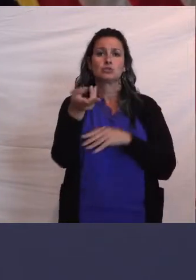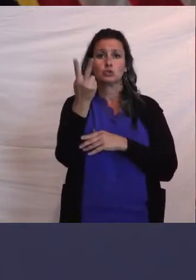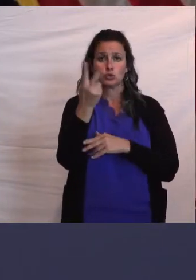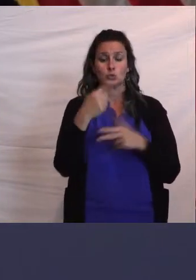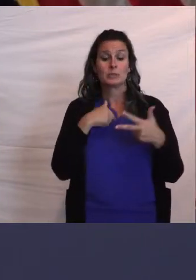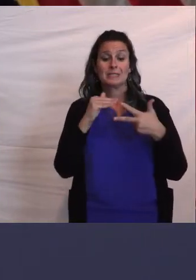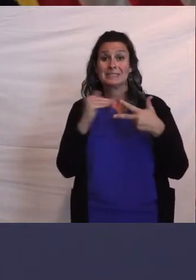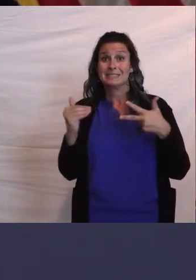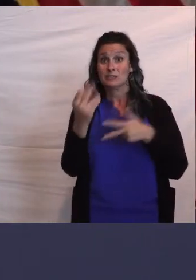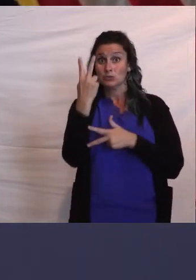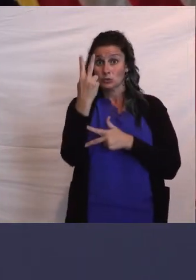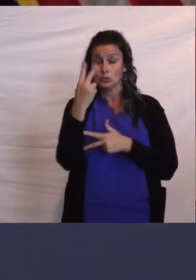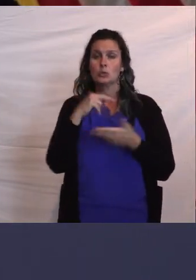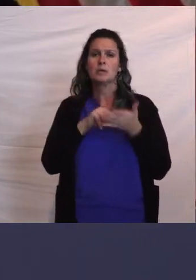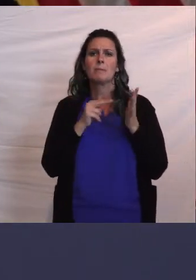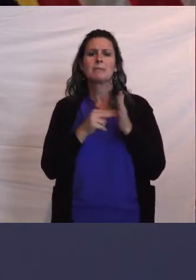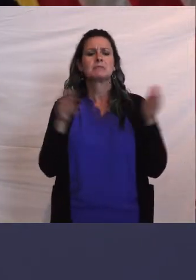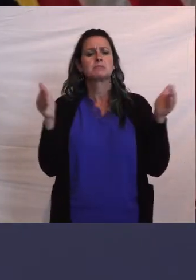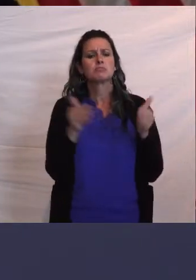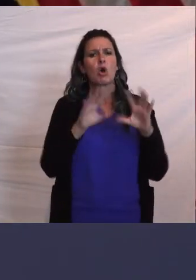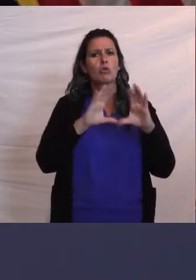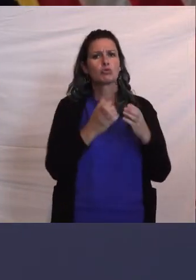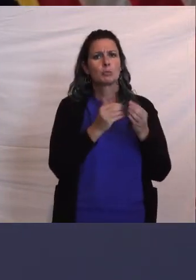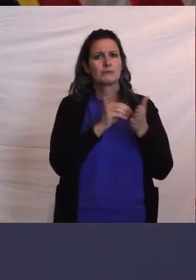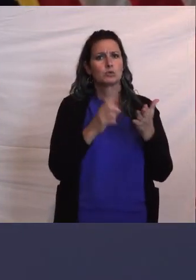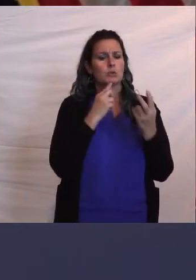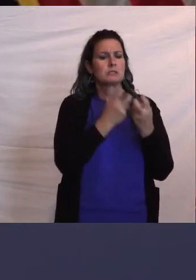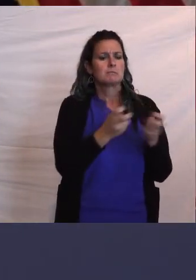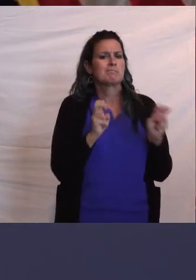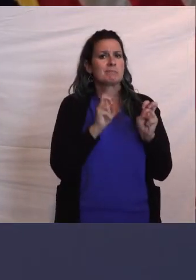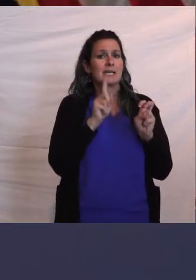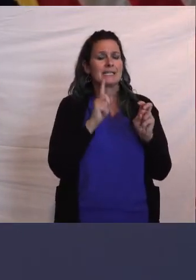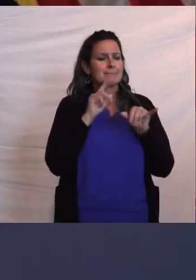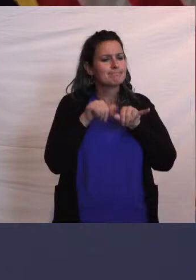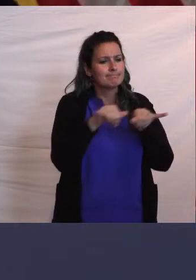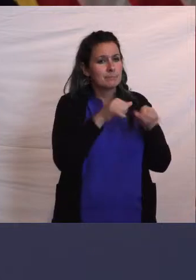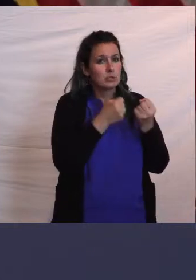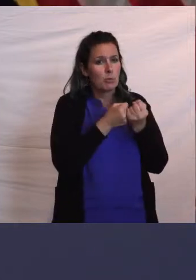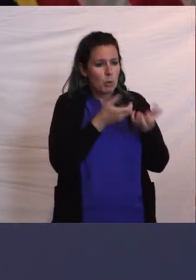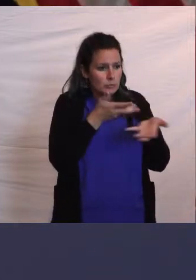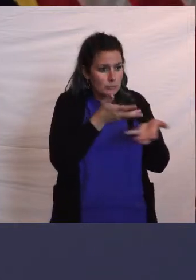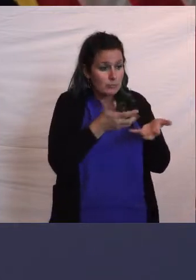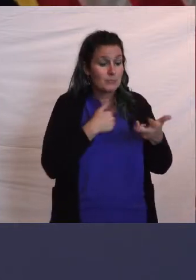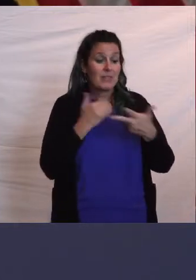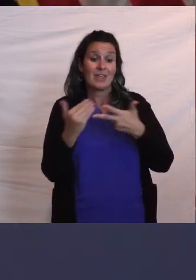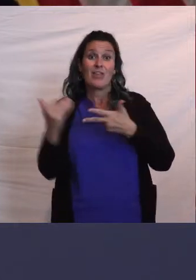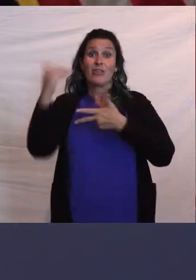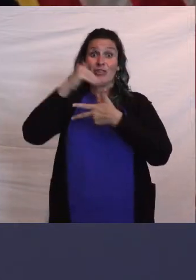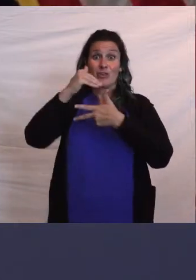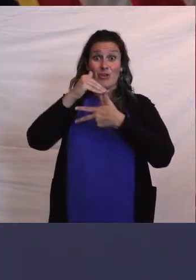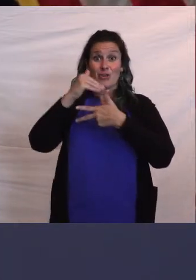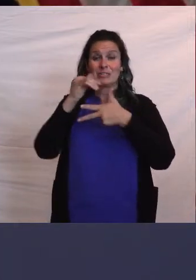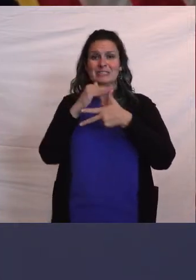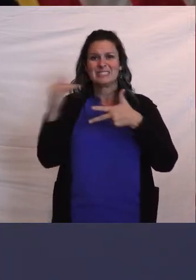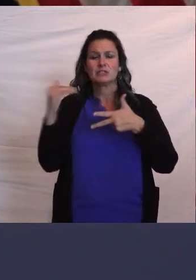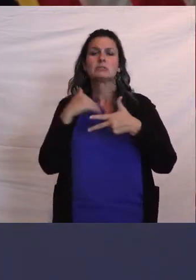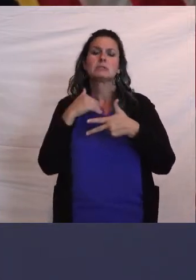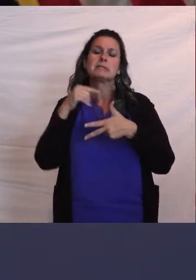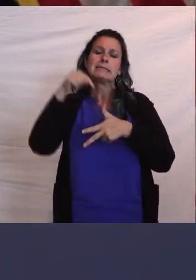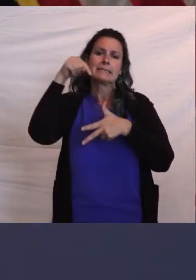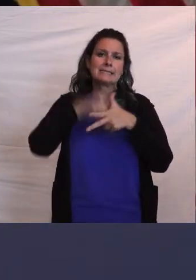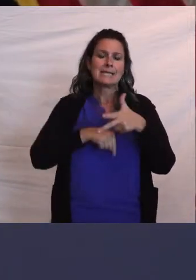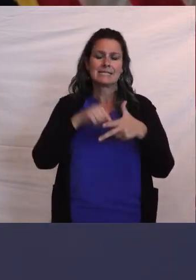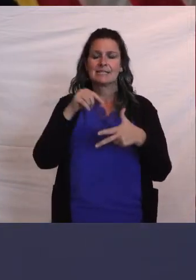And in that system, we take small groups of students who may need similar supports. And then the third is what we call the